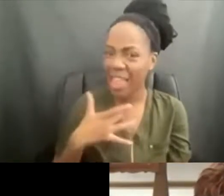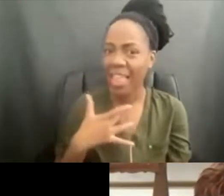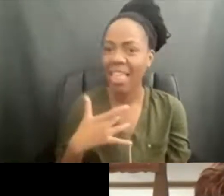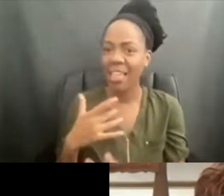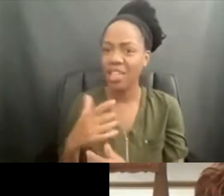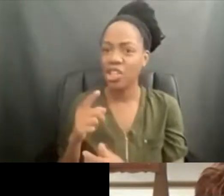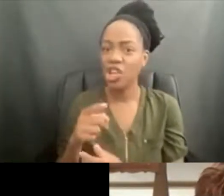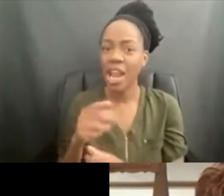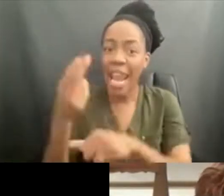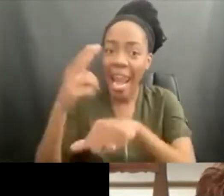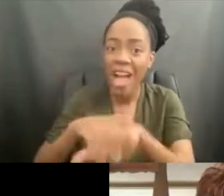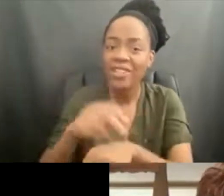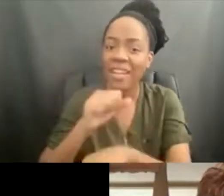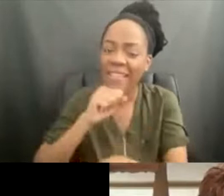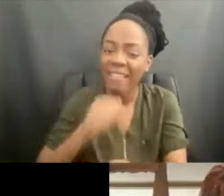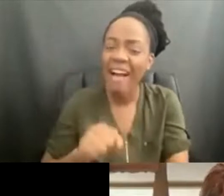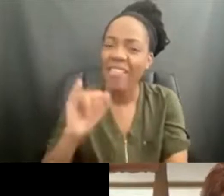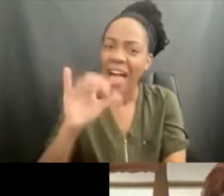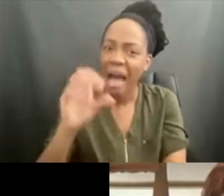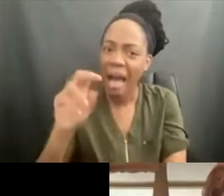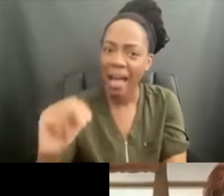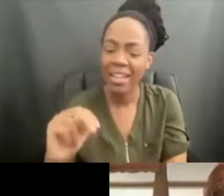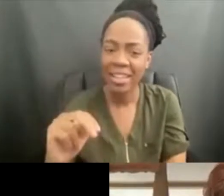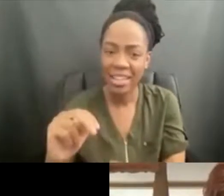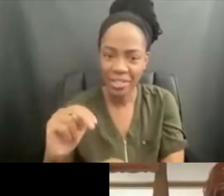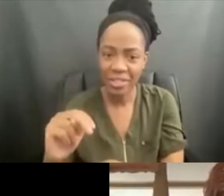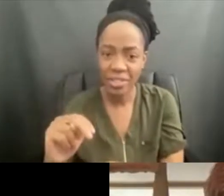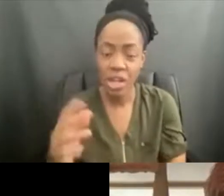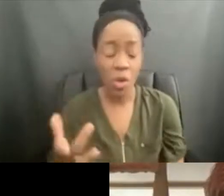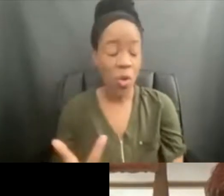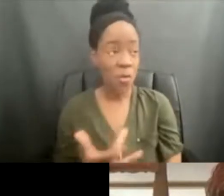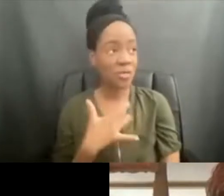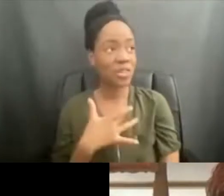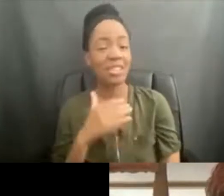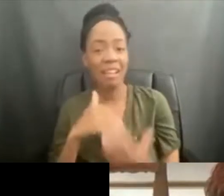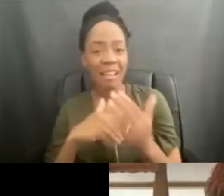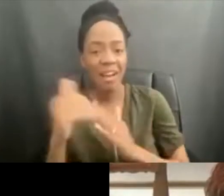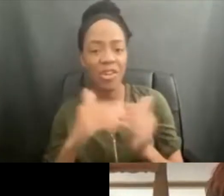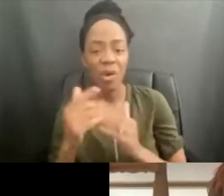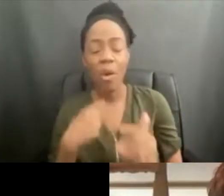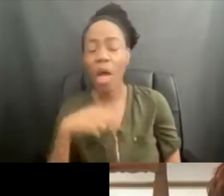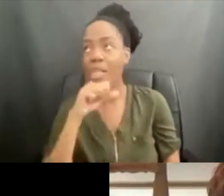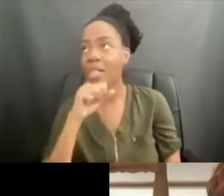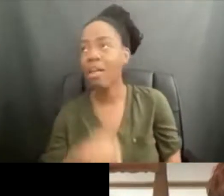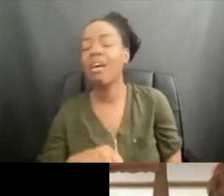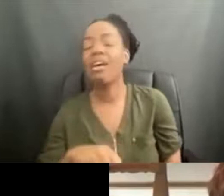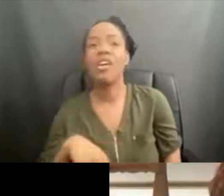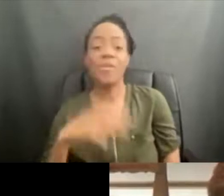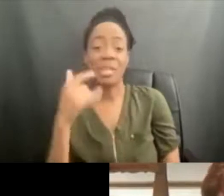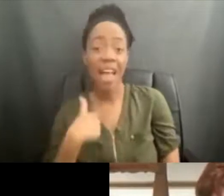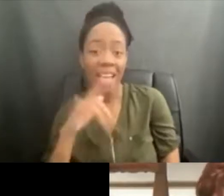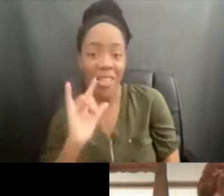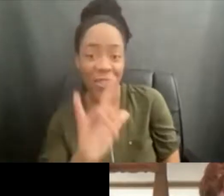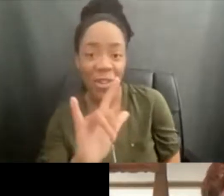loved icon on television? Oh, you know, that this feels so comfortable. I love it because I love you and